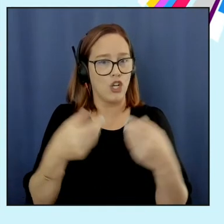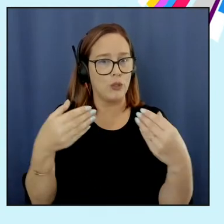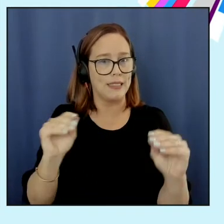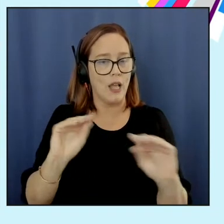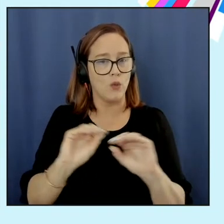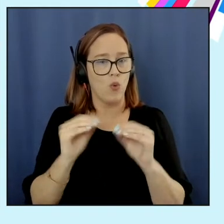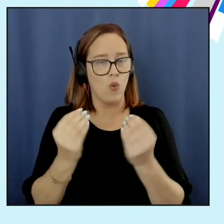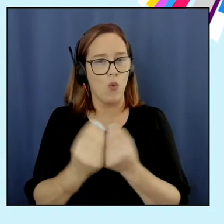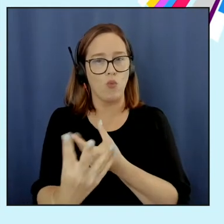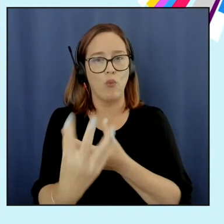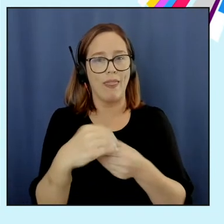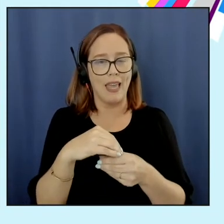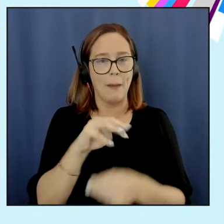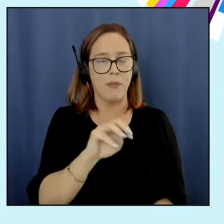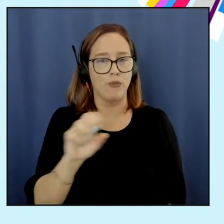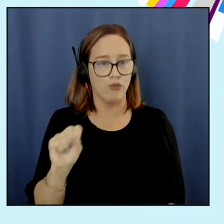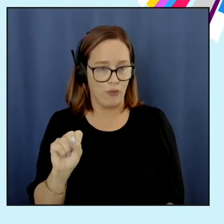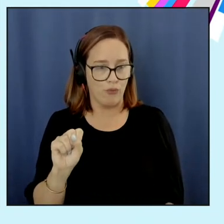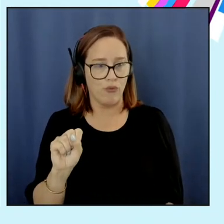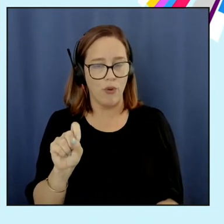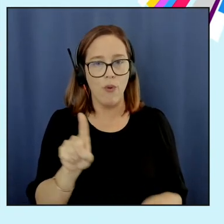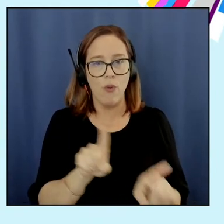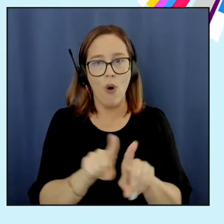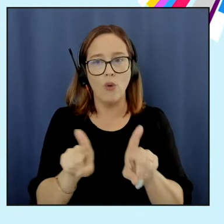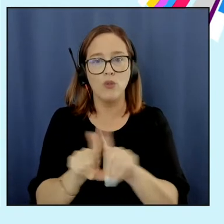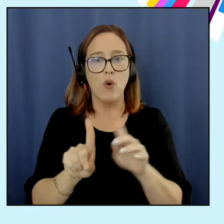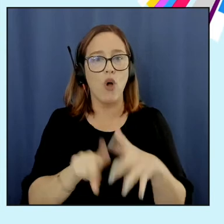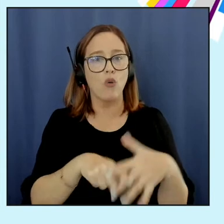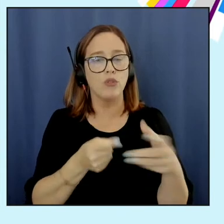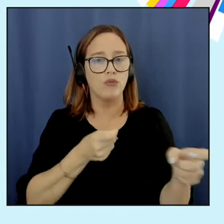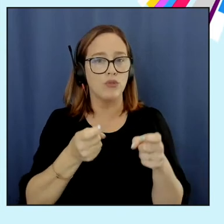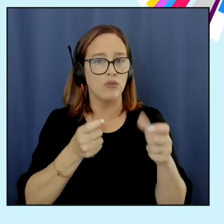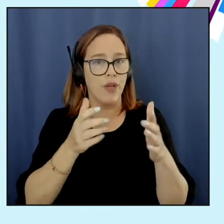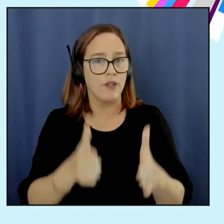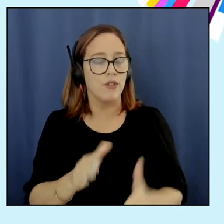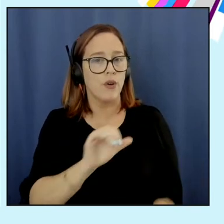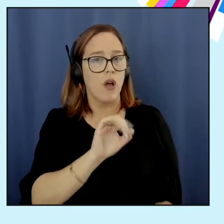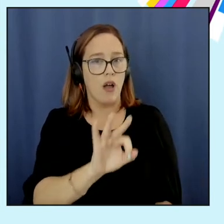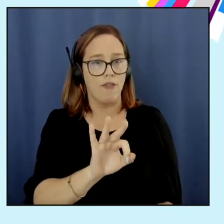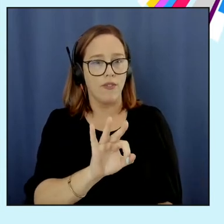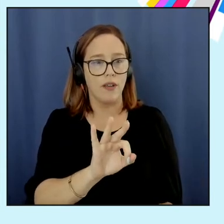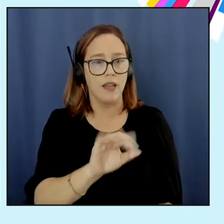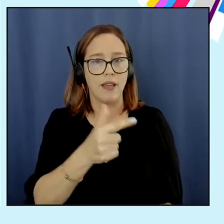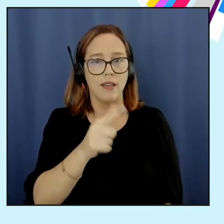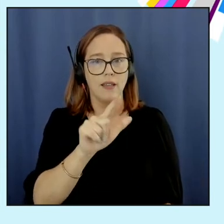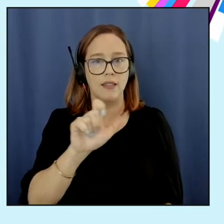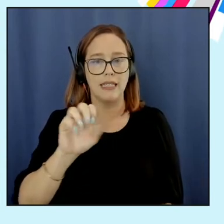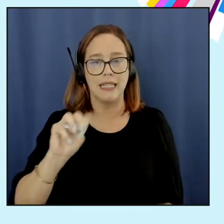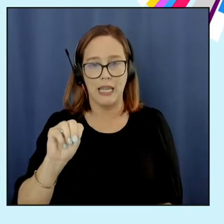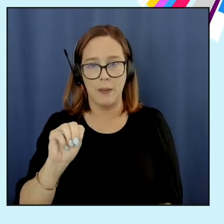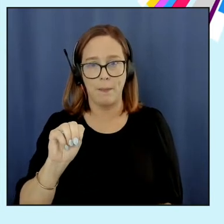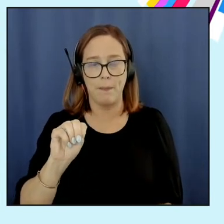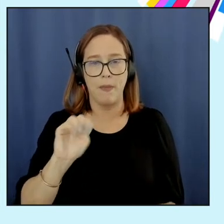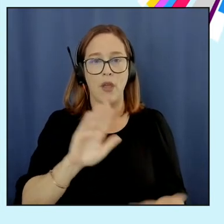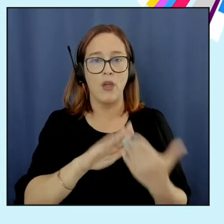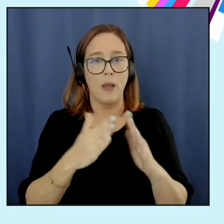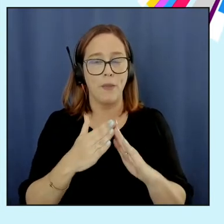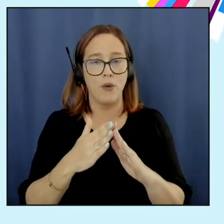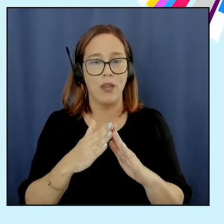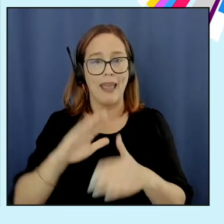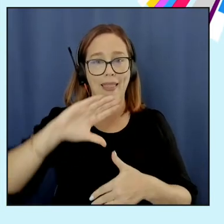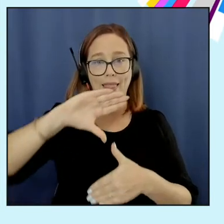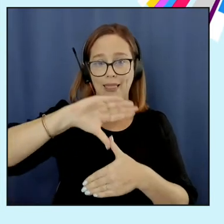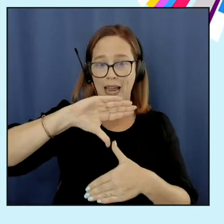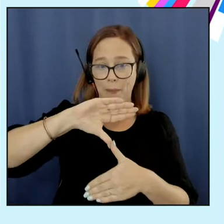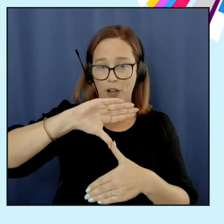within Microsoft. I'm also the regional director of the Glean community in Latin America. And